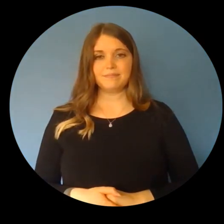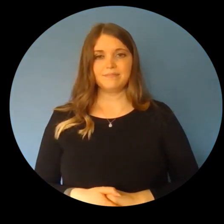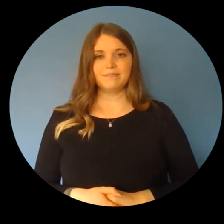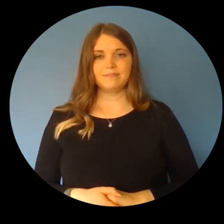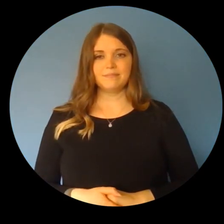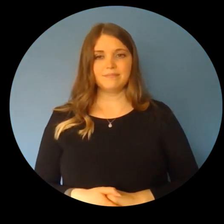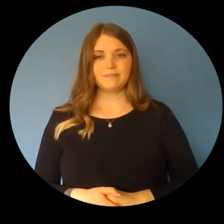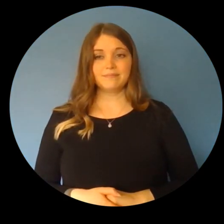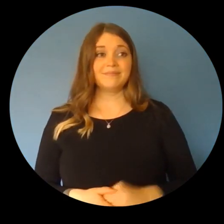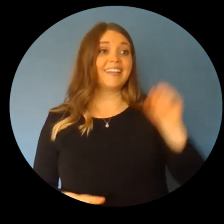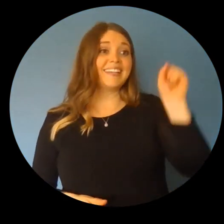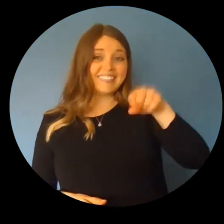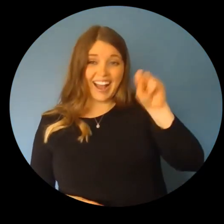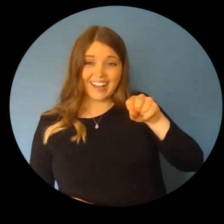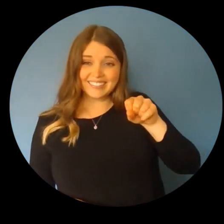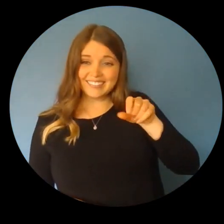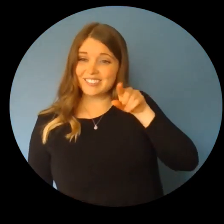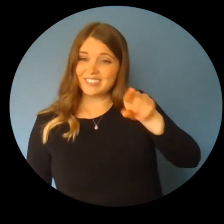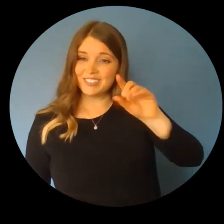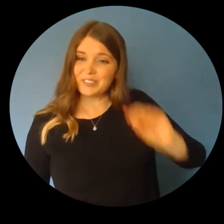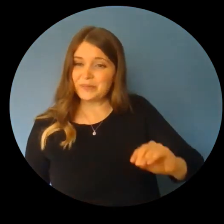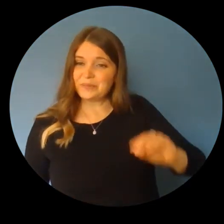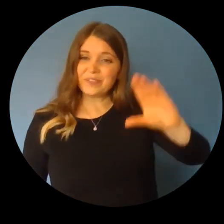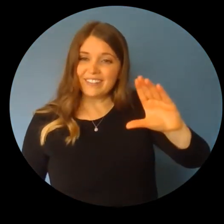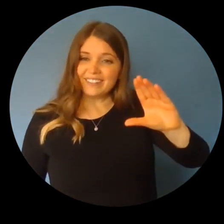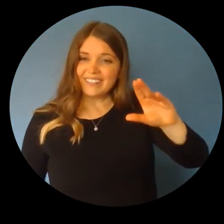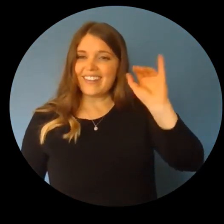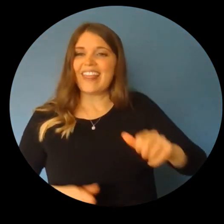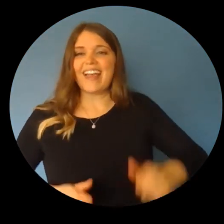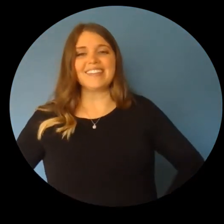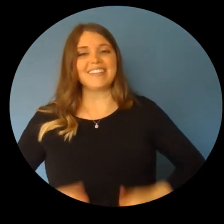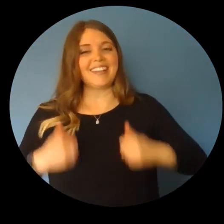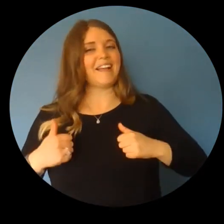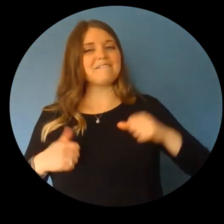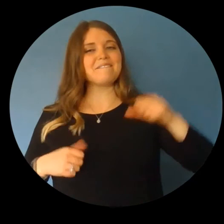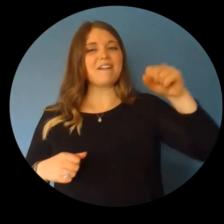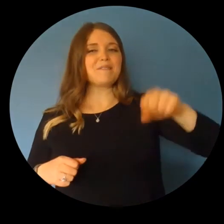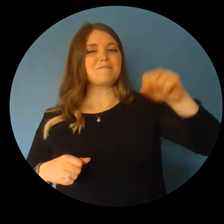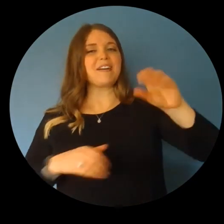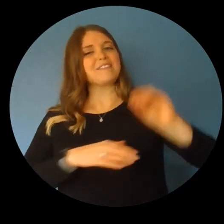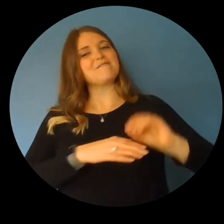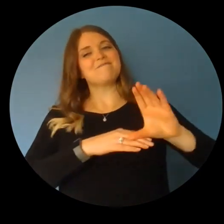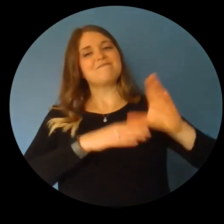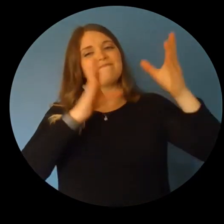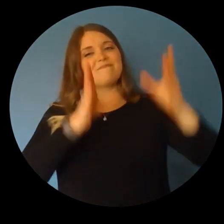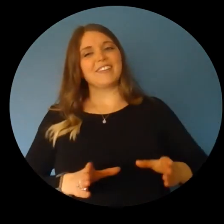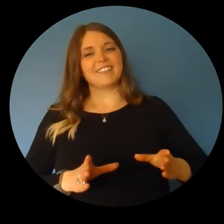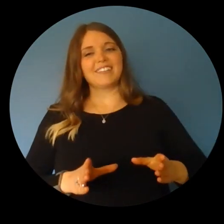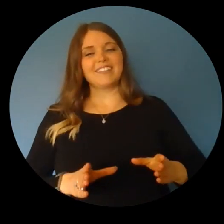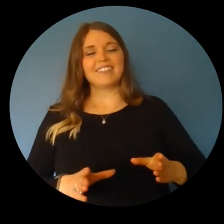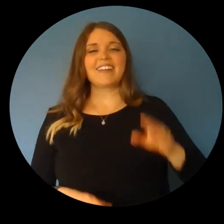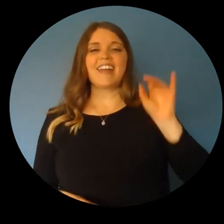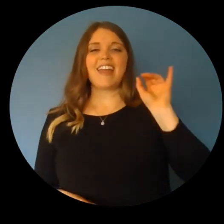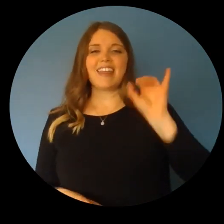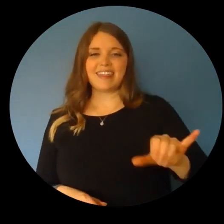Yes, you did. That's the life of a bucket filler. And that can be you.